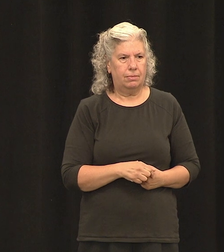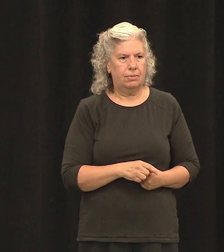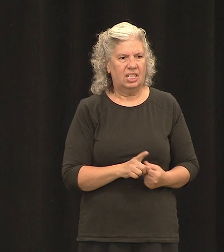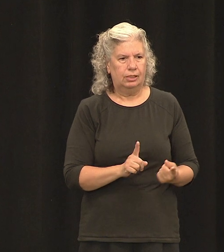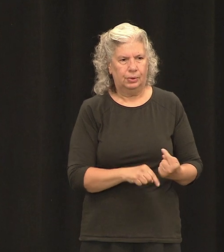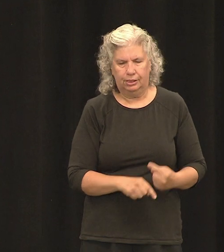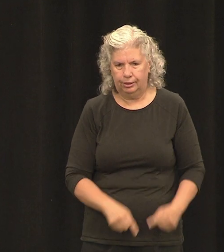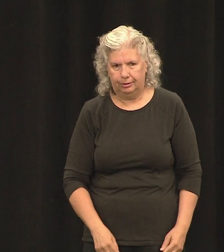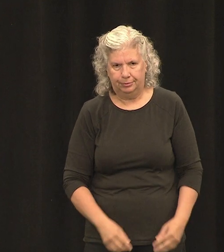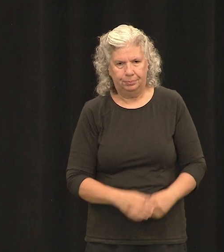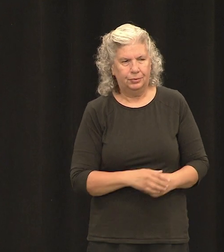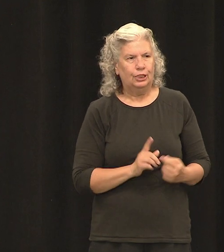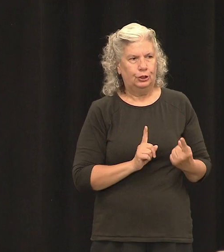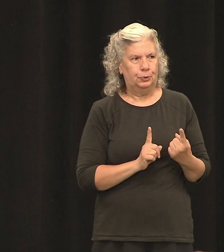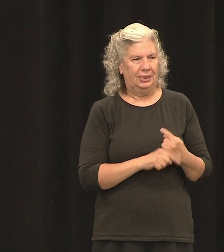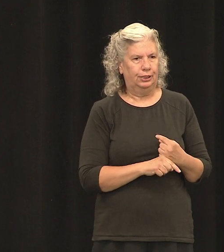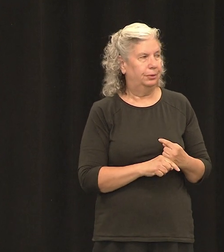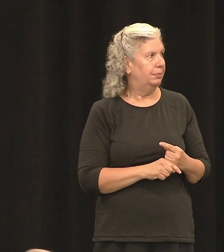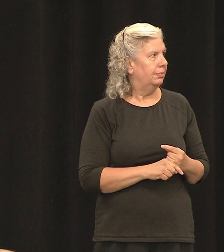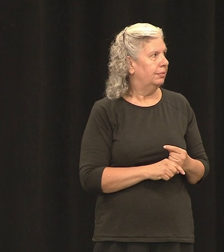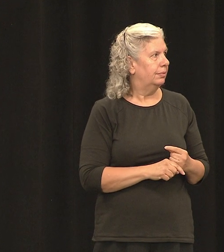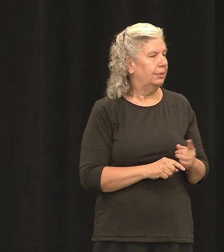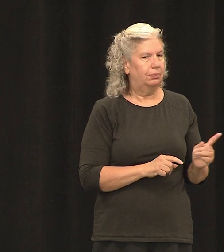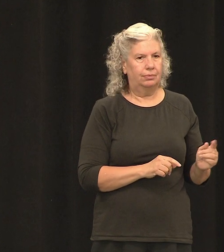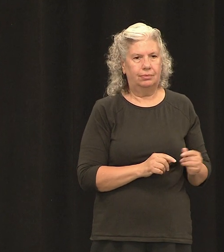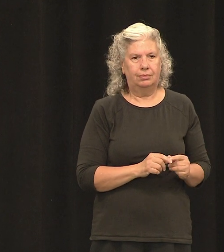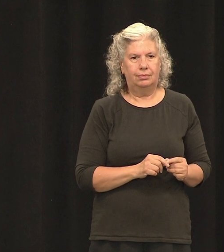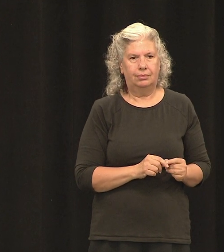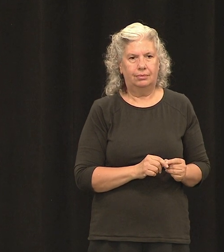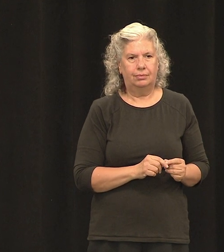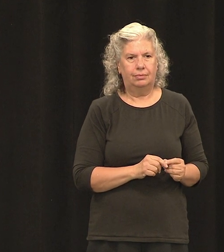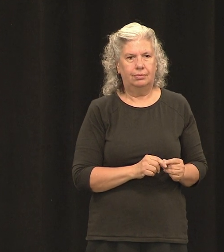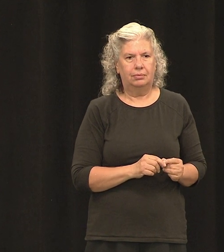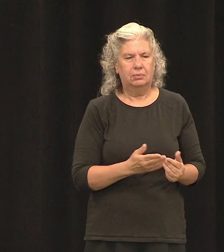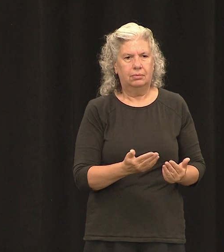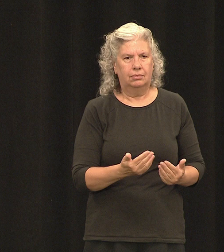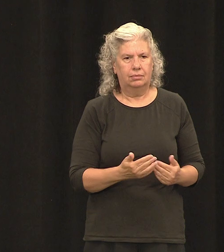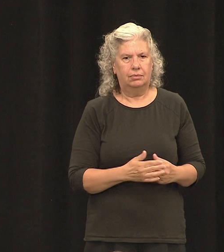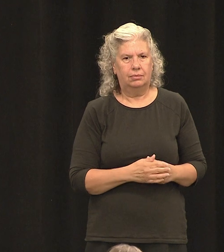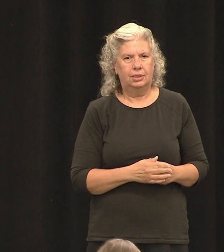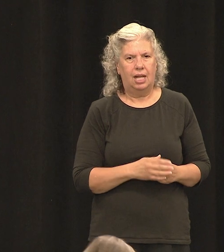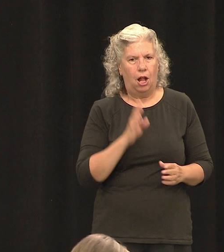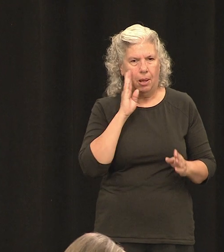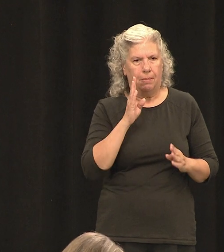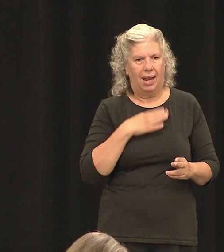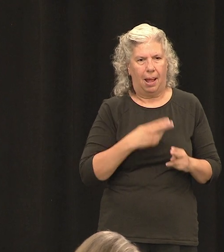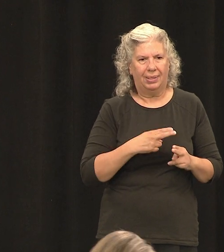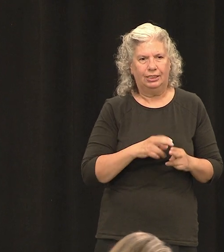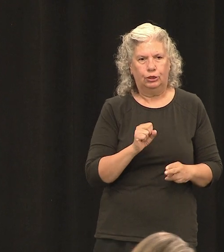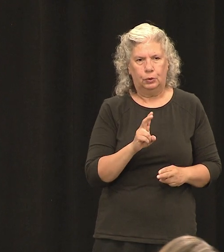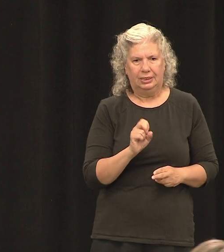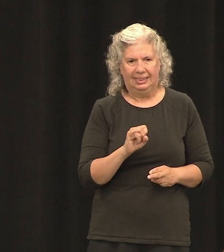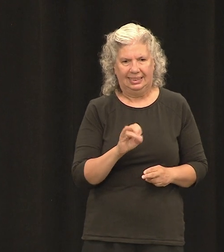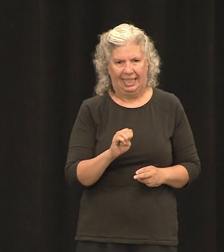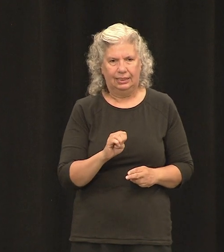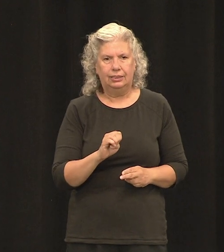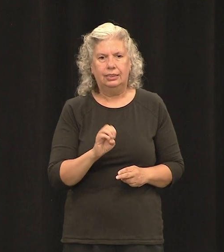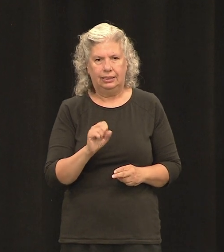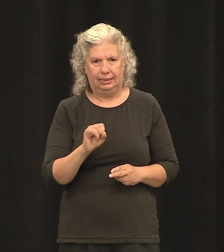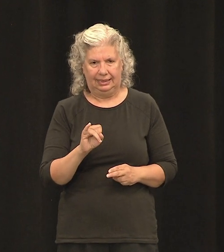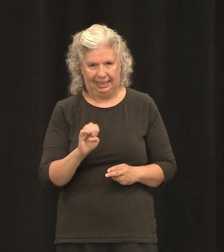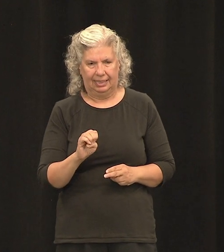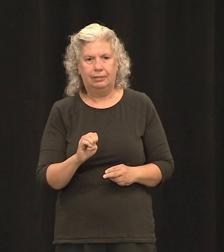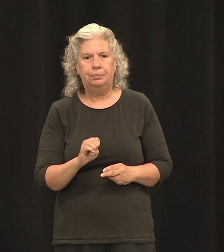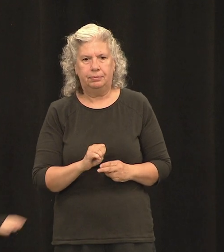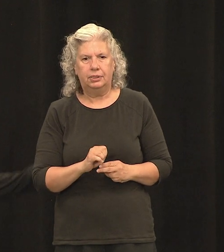Hello. My name is Susie Trotochaud, and I'm the Executive Director of Usher 2020 Foundation. I'm not a doctor